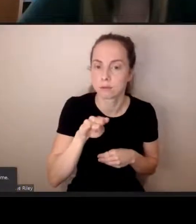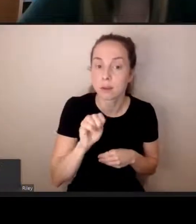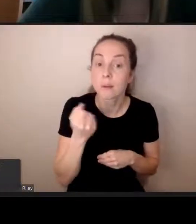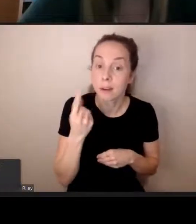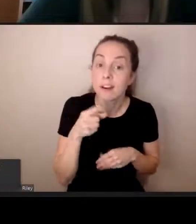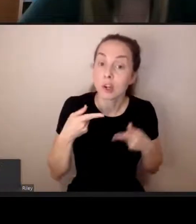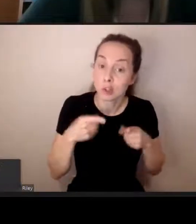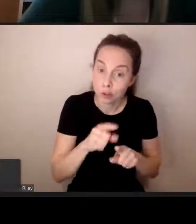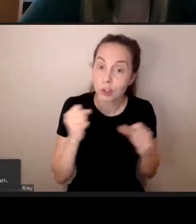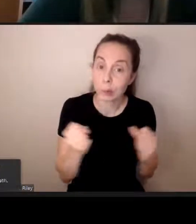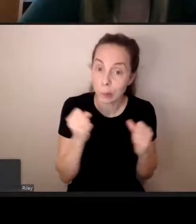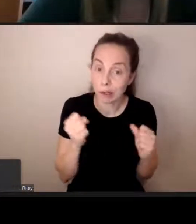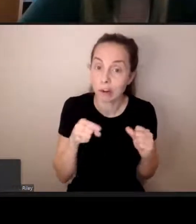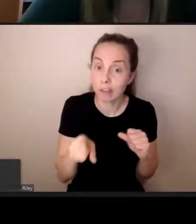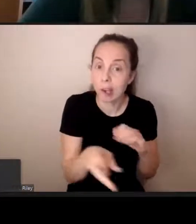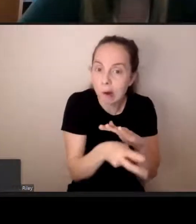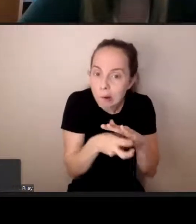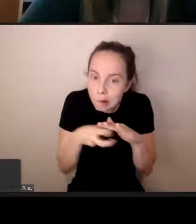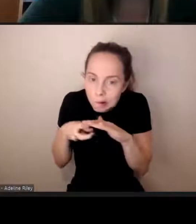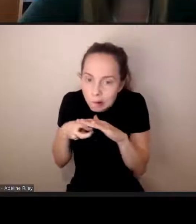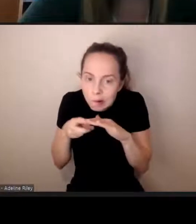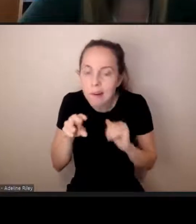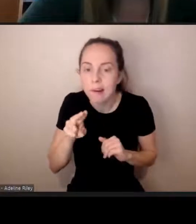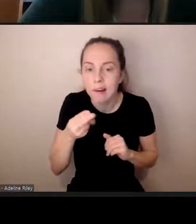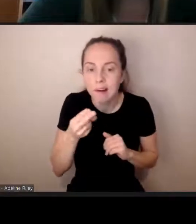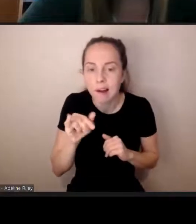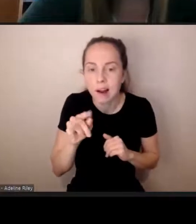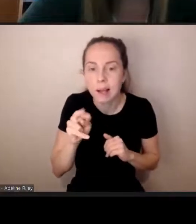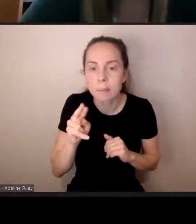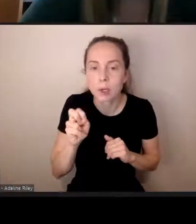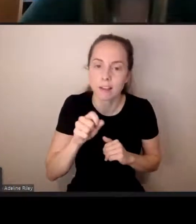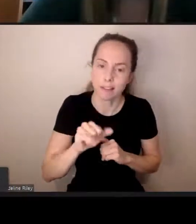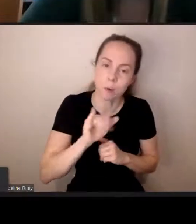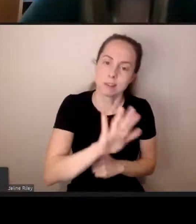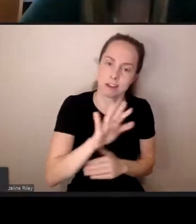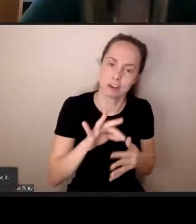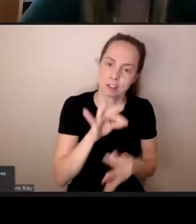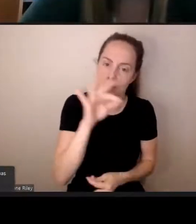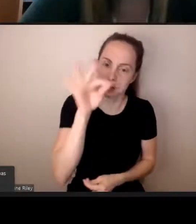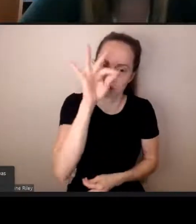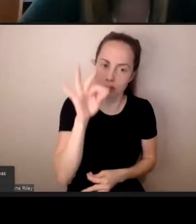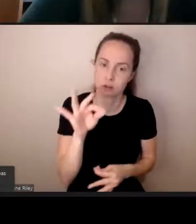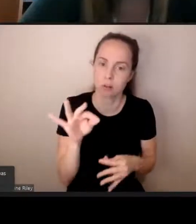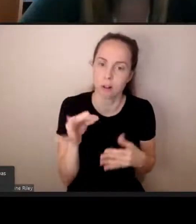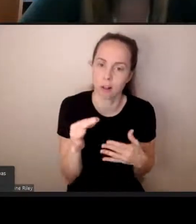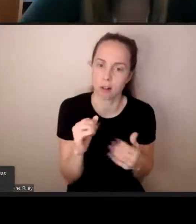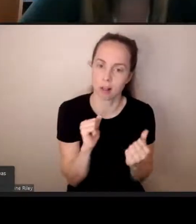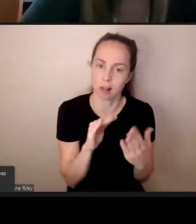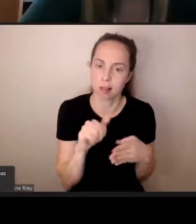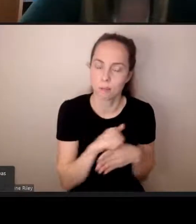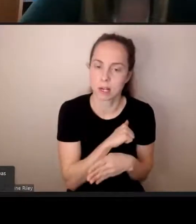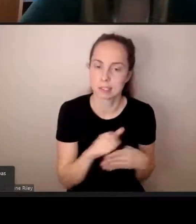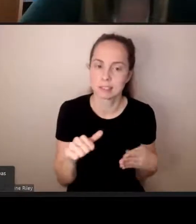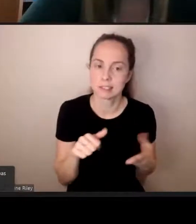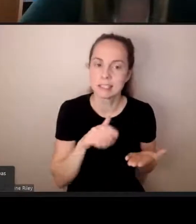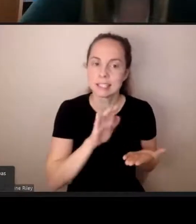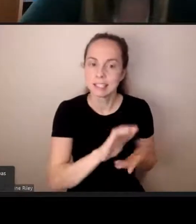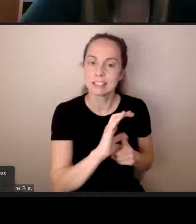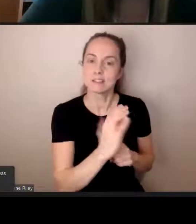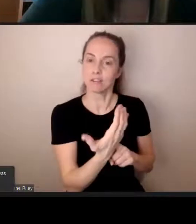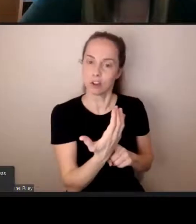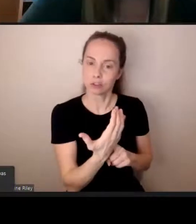as a spiritual practice. So he had a cultural context for what I was experiencing that viewed it as a